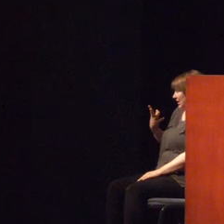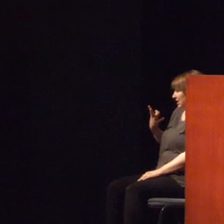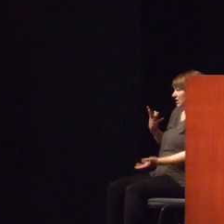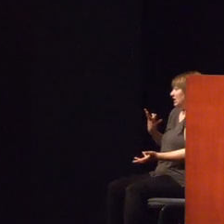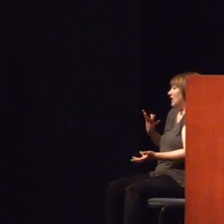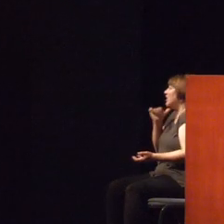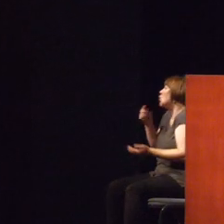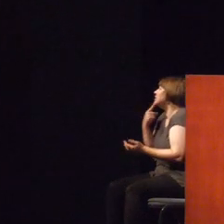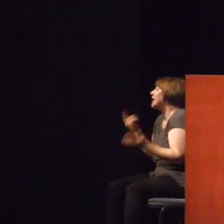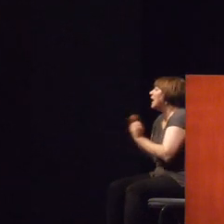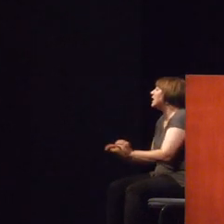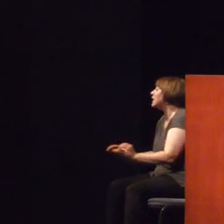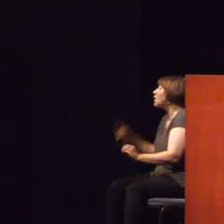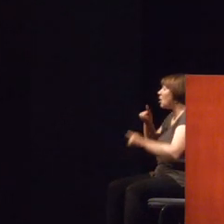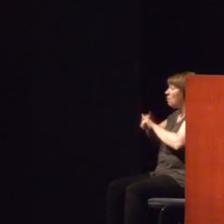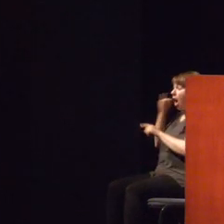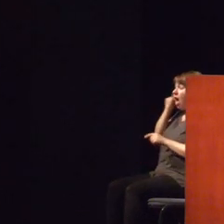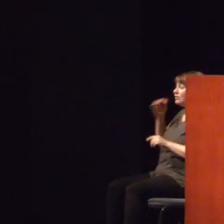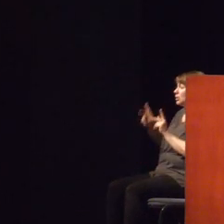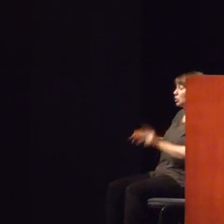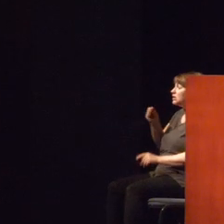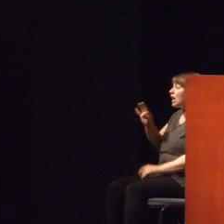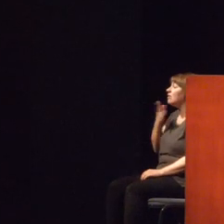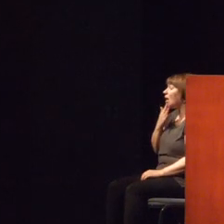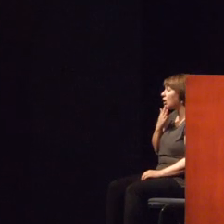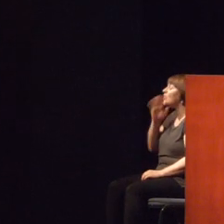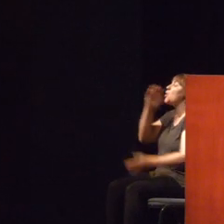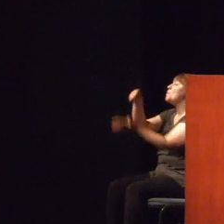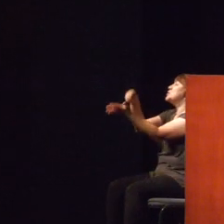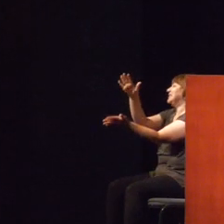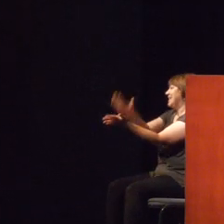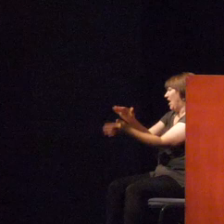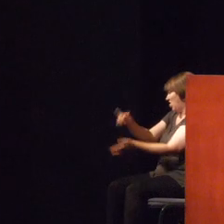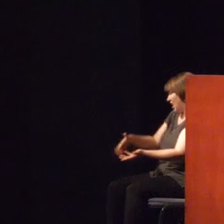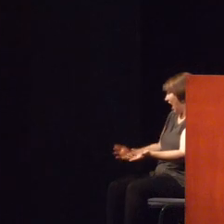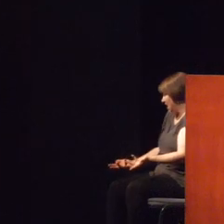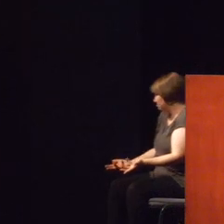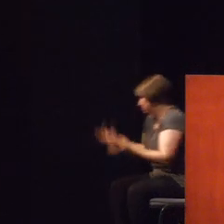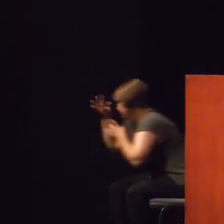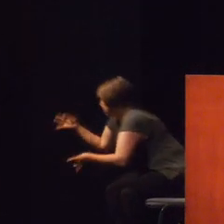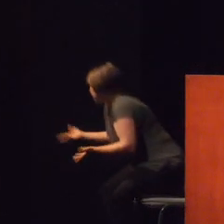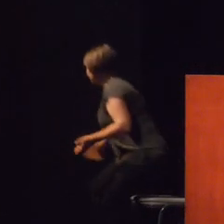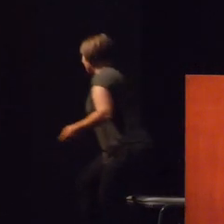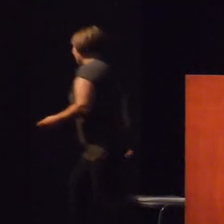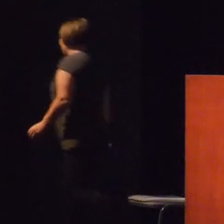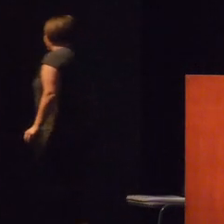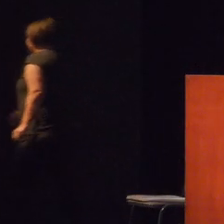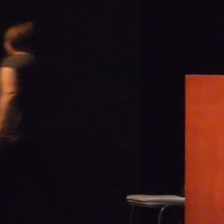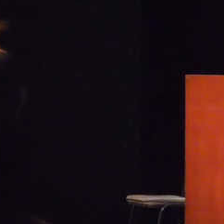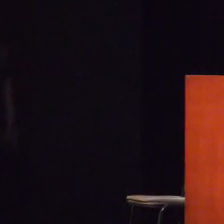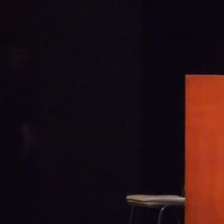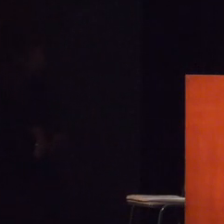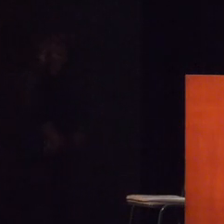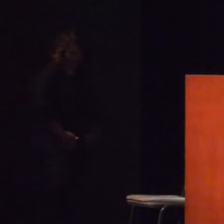it's unnamed, but if somebody is a person of color, the author or the writer will go out of their way to give you descriptors to let you know this